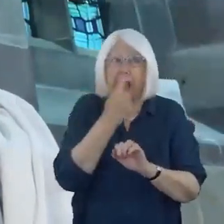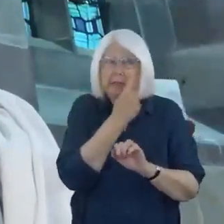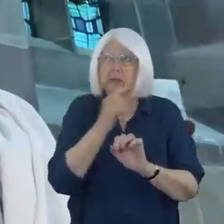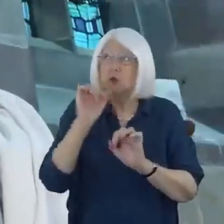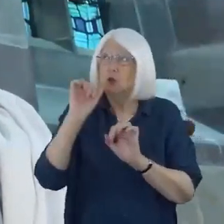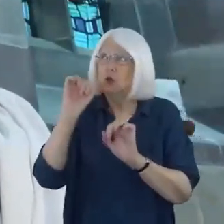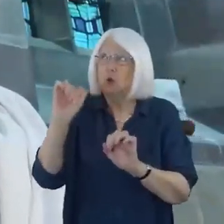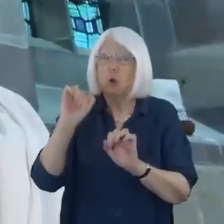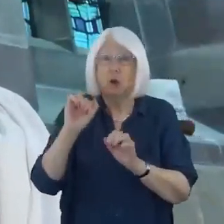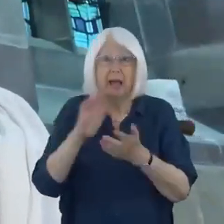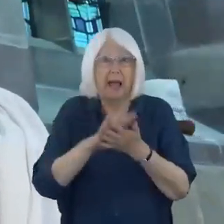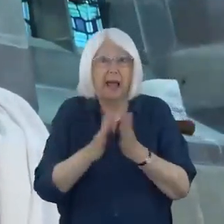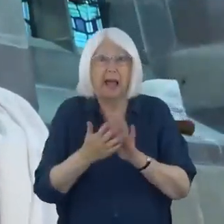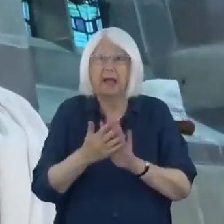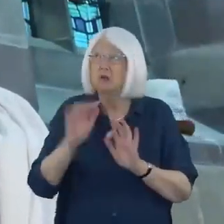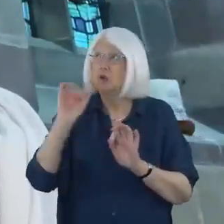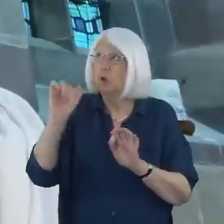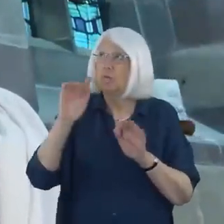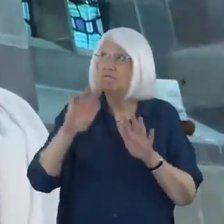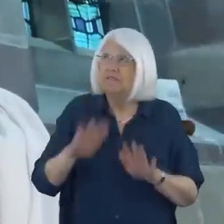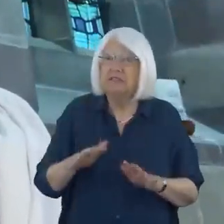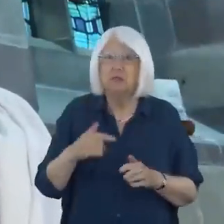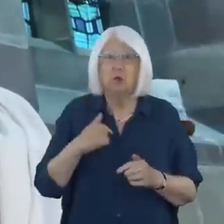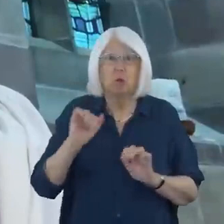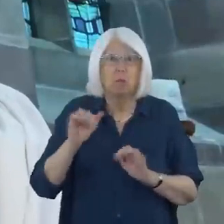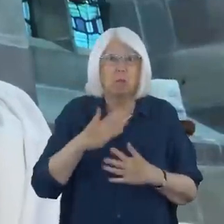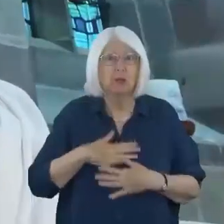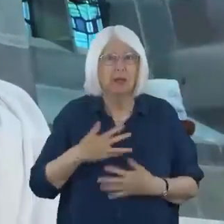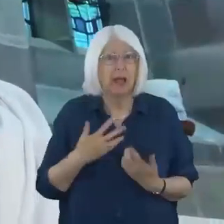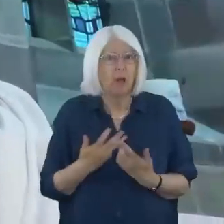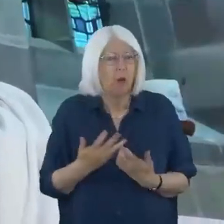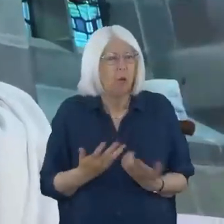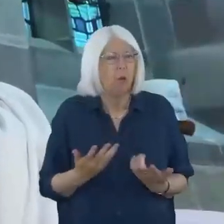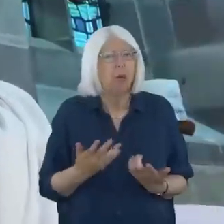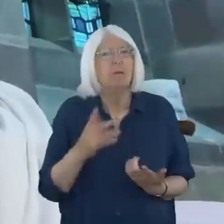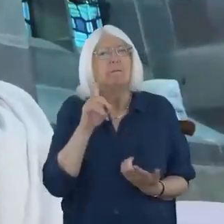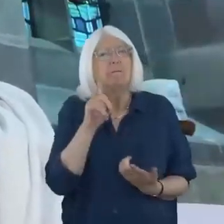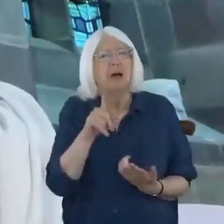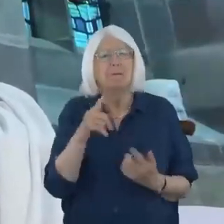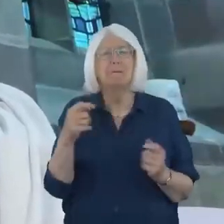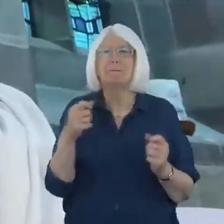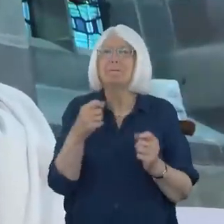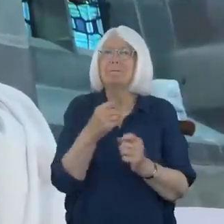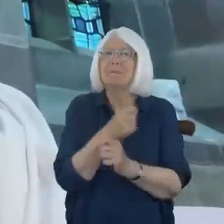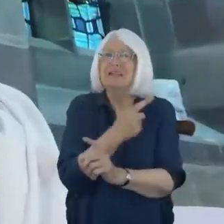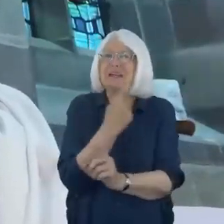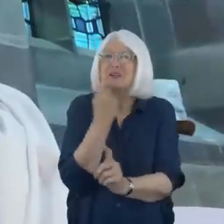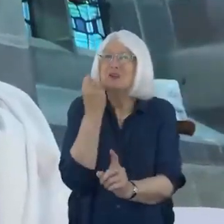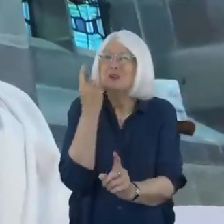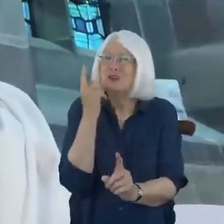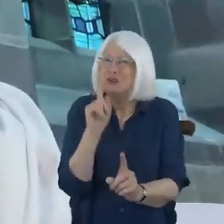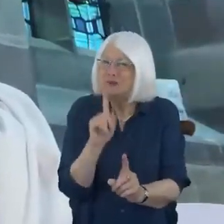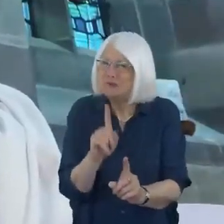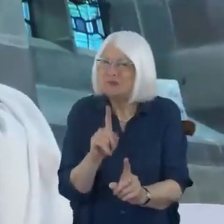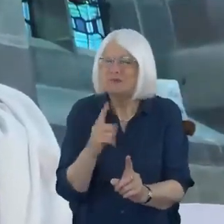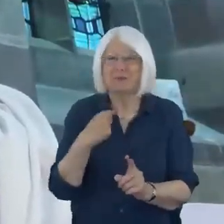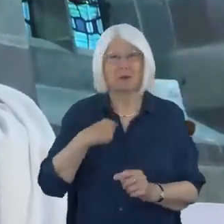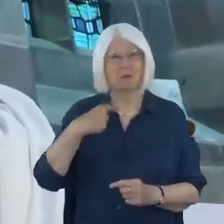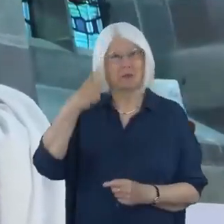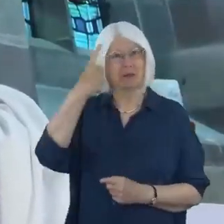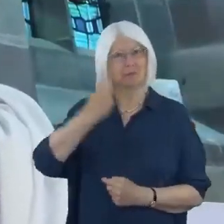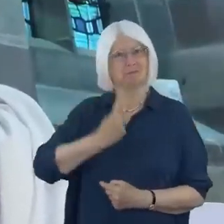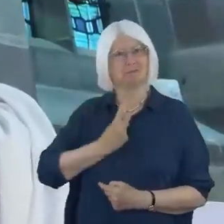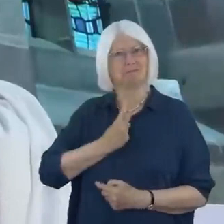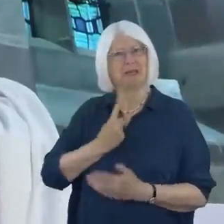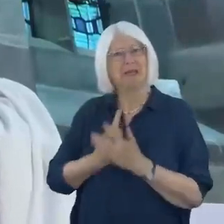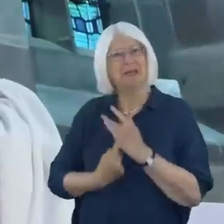body? I was only me. But I had misunderstood the point. I was thinking of